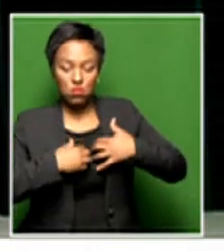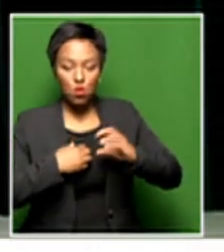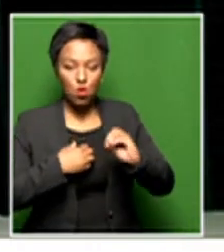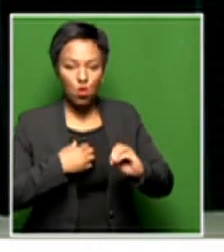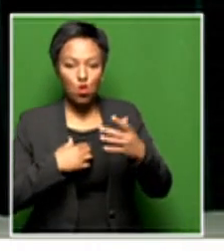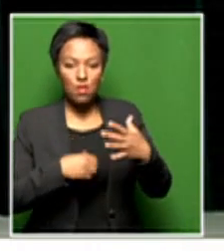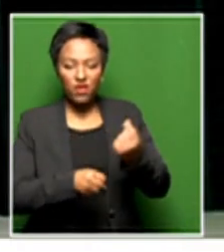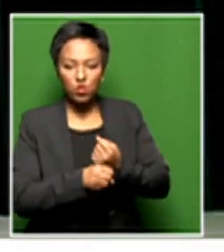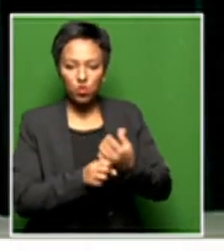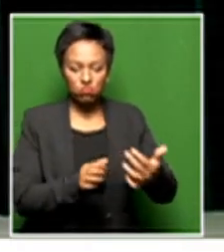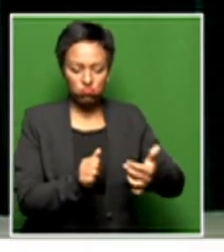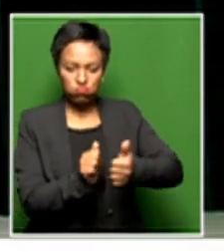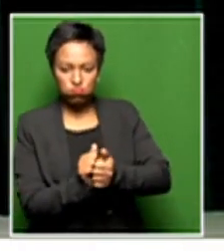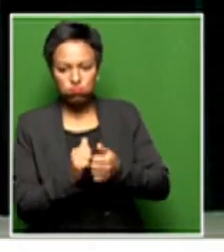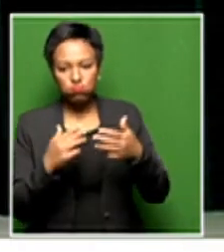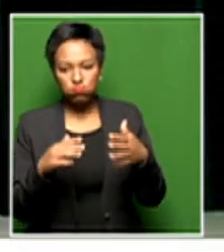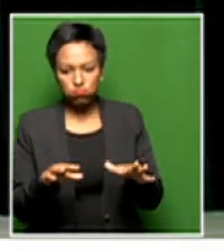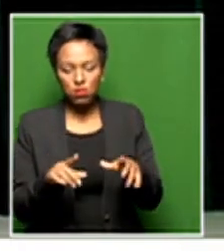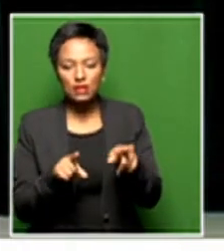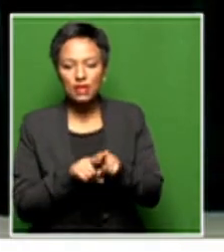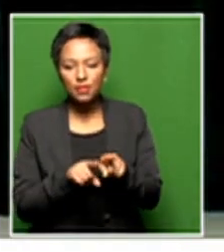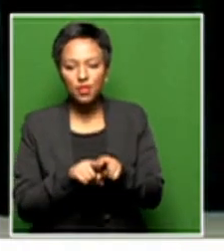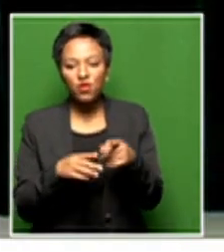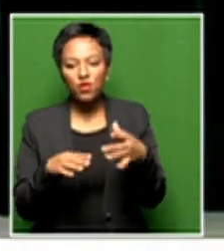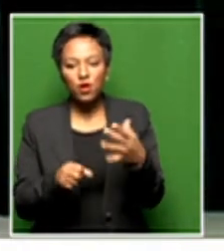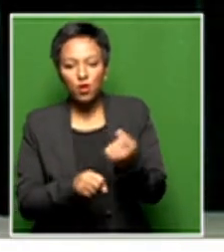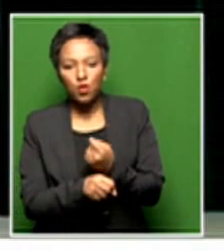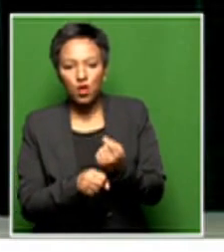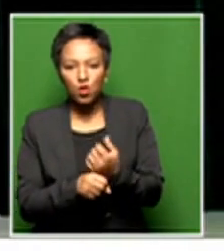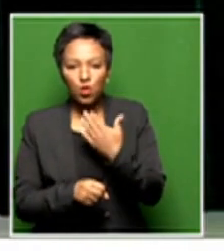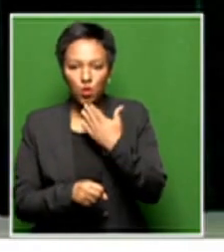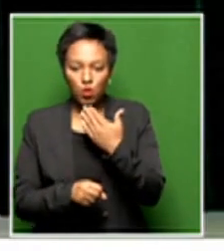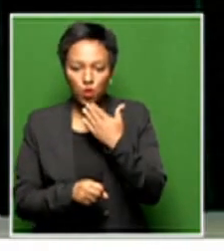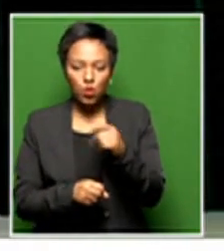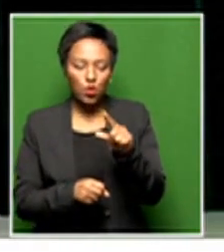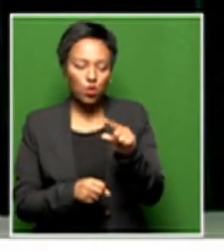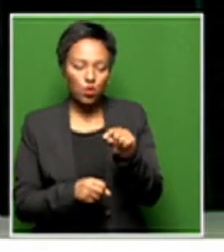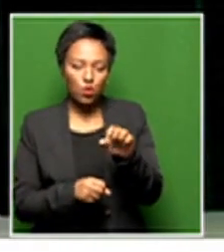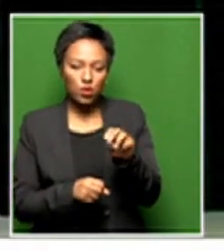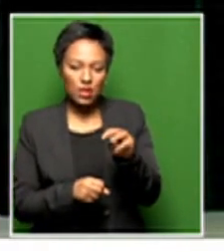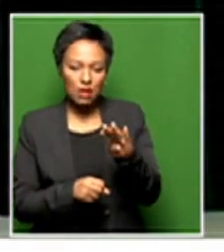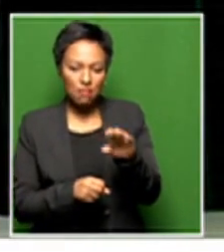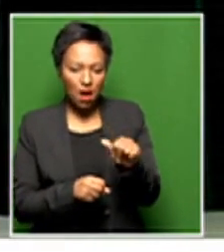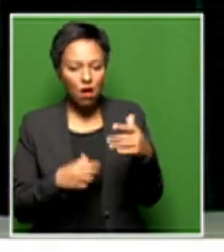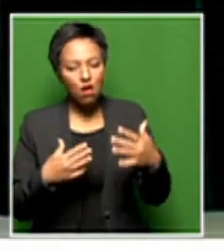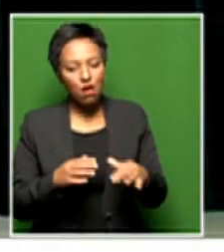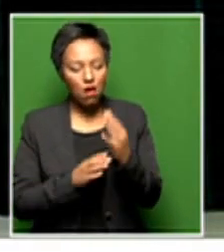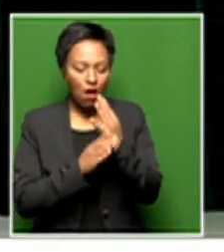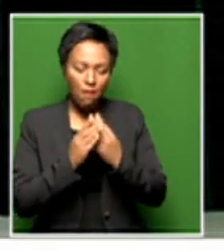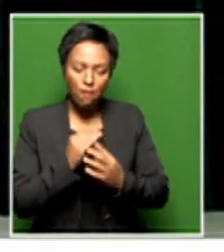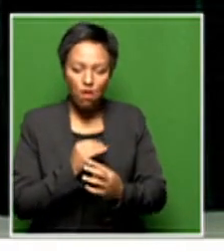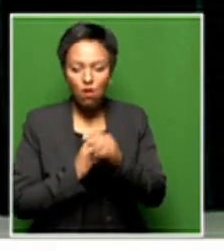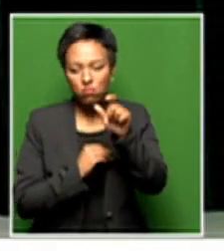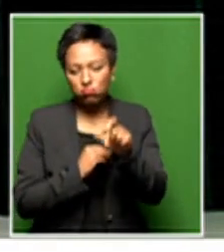interesting collaborations. And also, I've been working with Timbaland. God bless his soul. He has been so humble, so